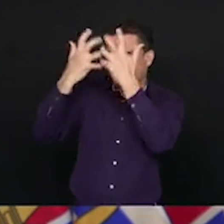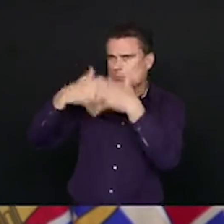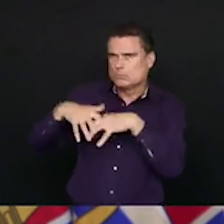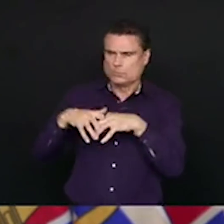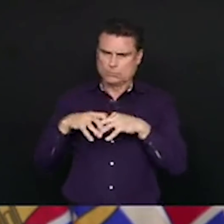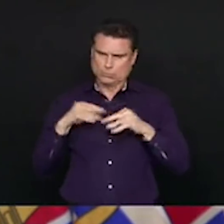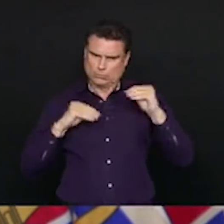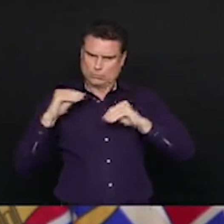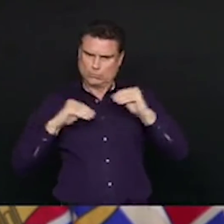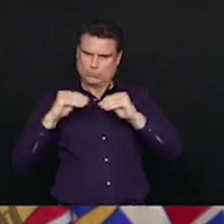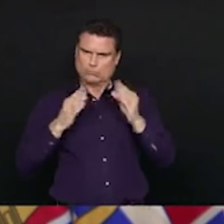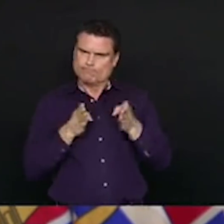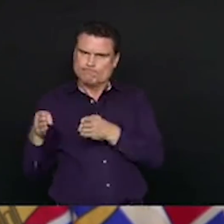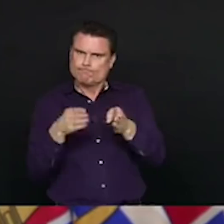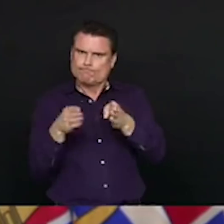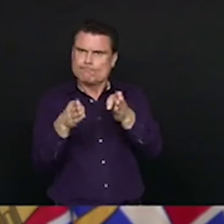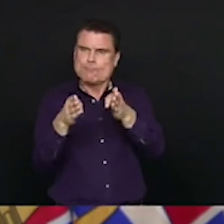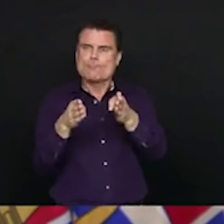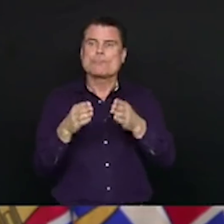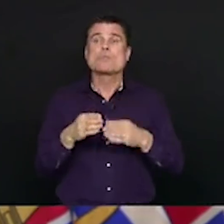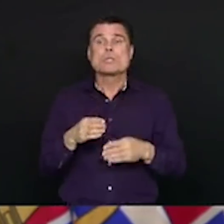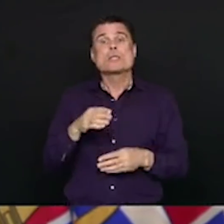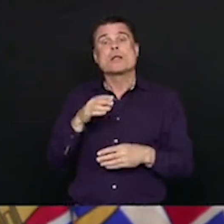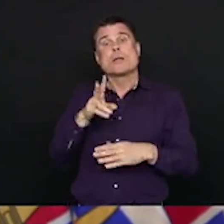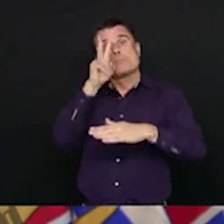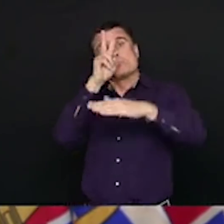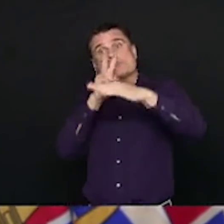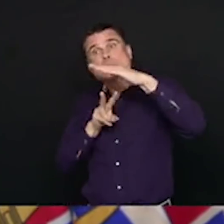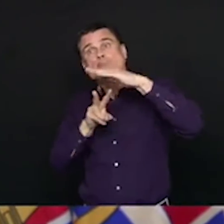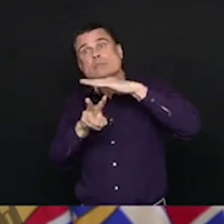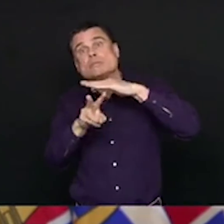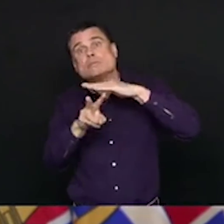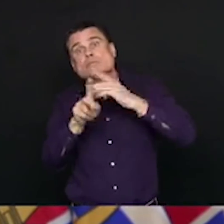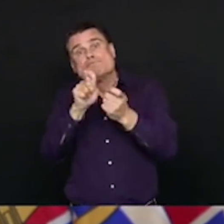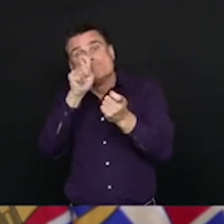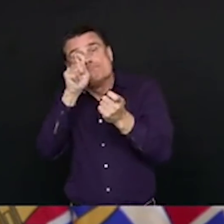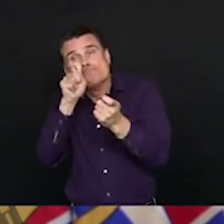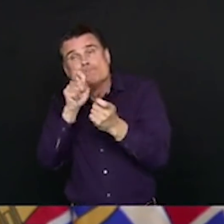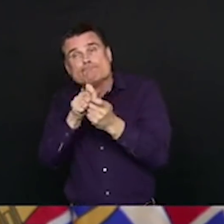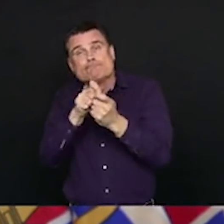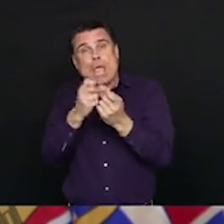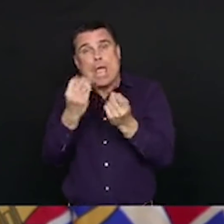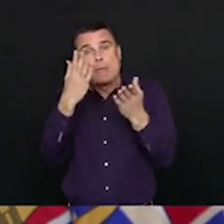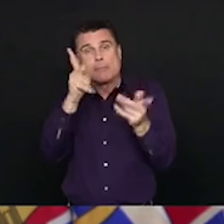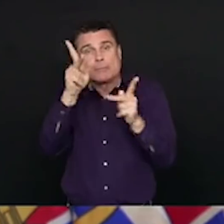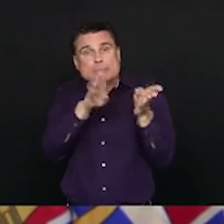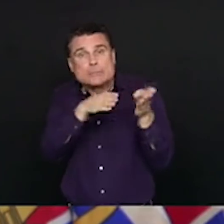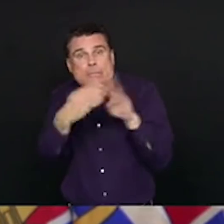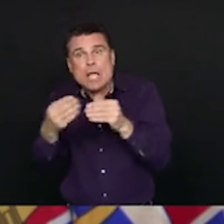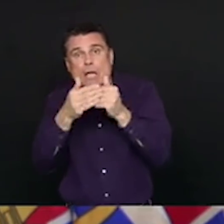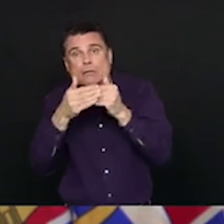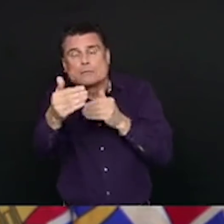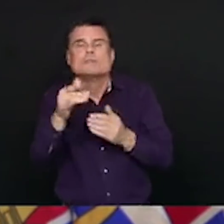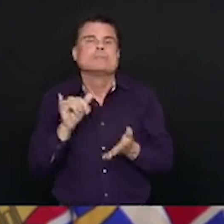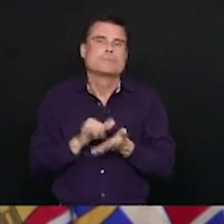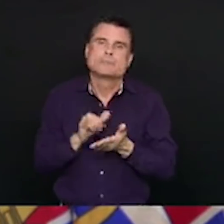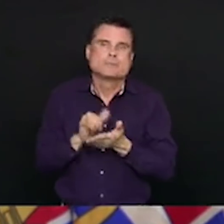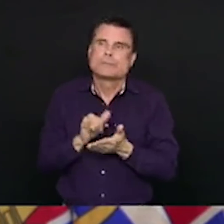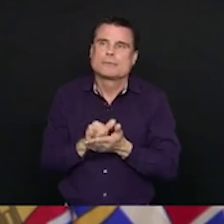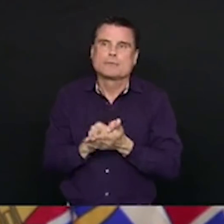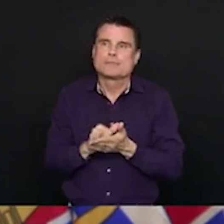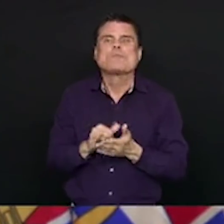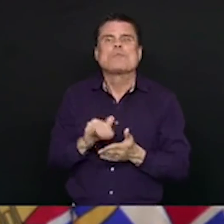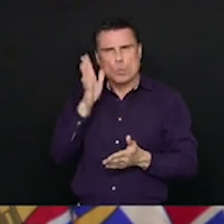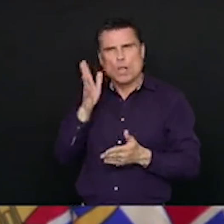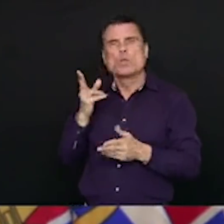It depends on how your outbreak evolves, and so we'll be continuing to use the modeling. We use some much that is